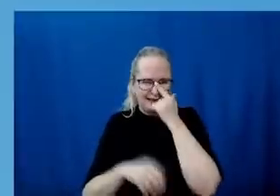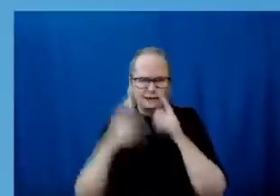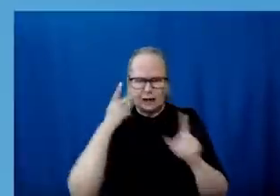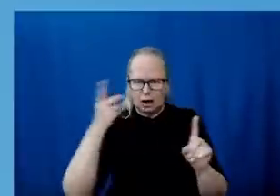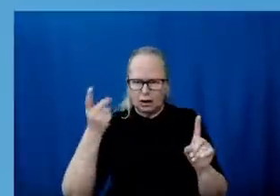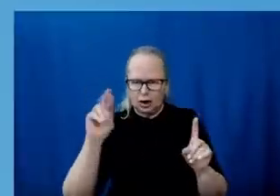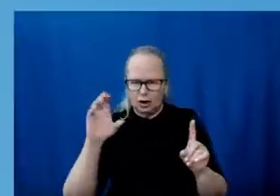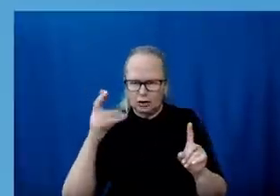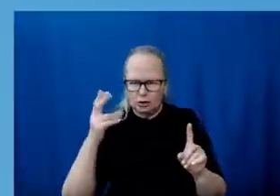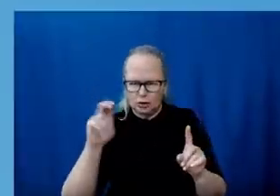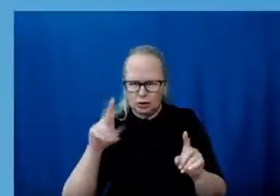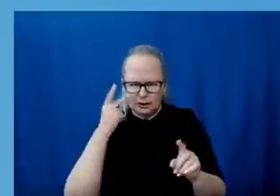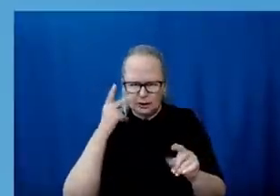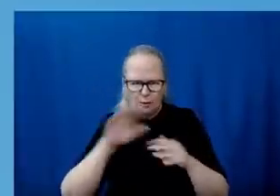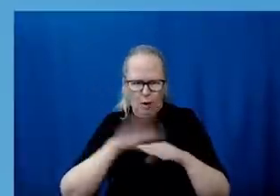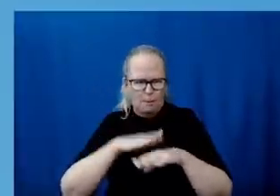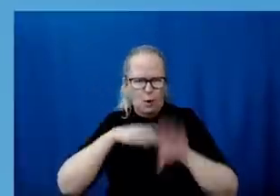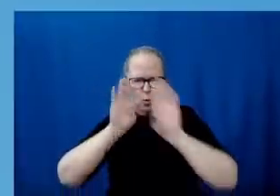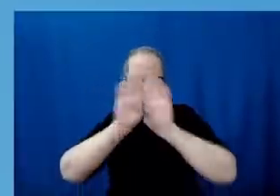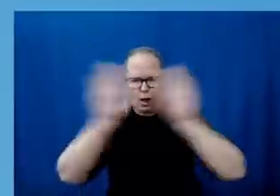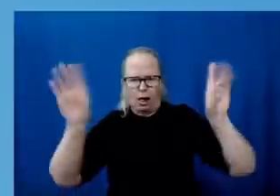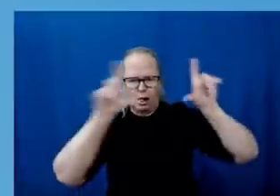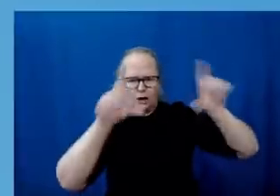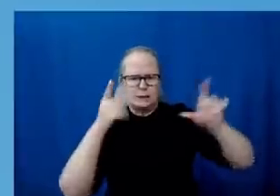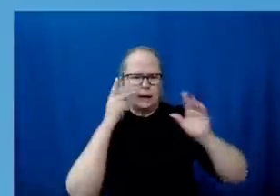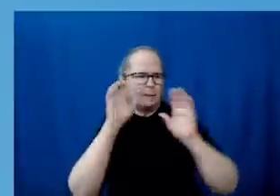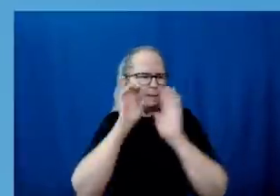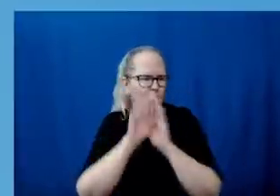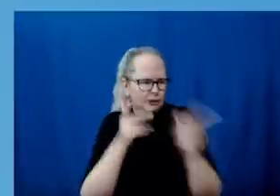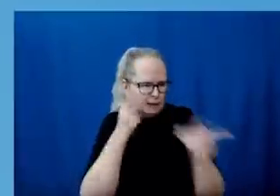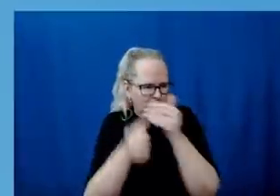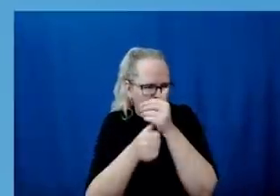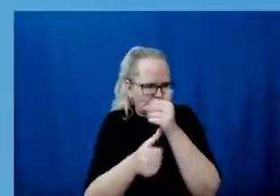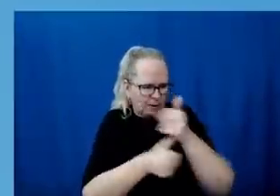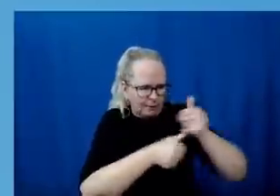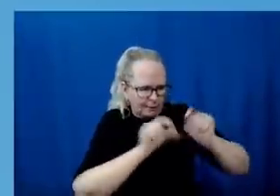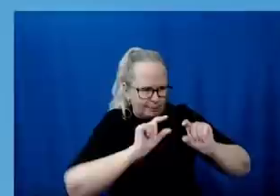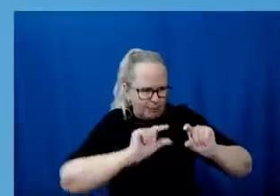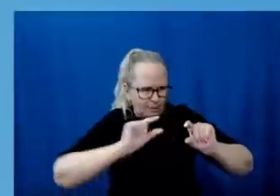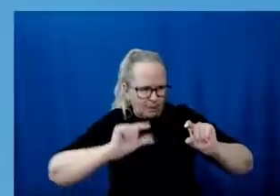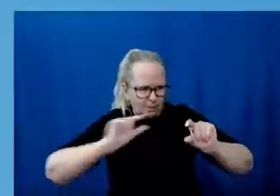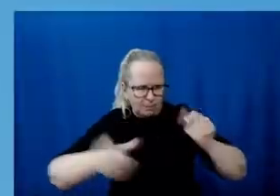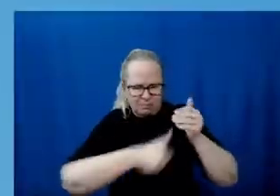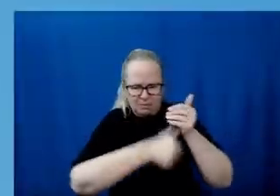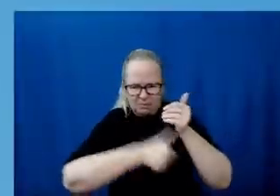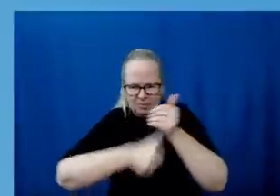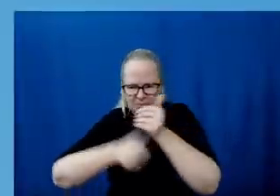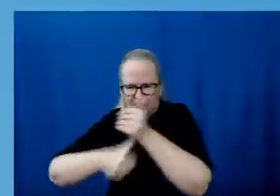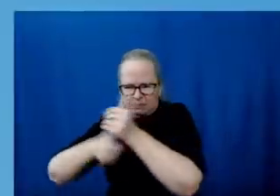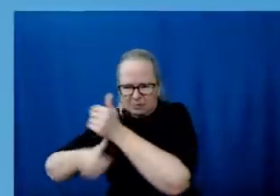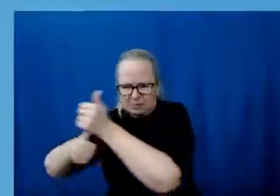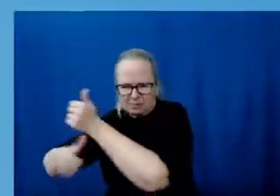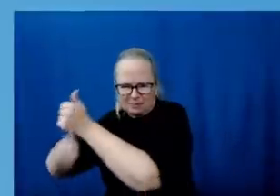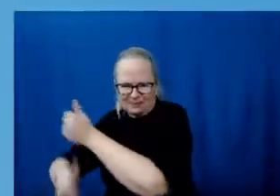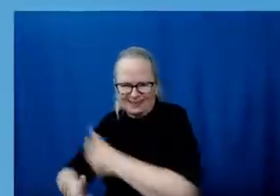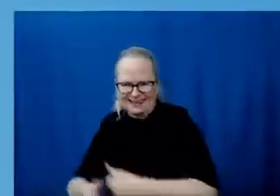look. This is what's hanging on my wall in my office. Oh, it's delightful.